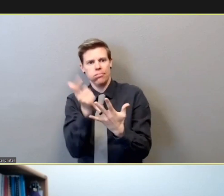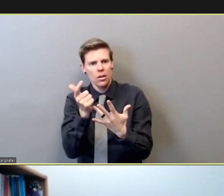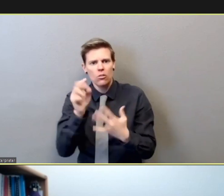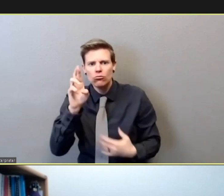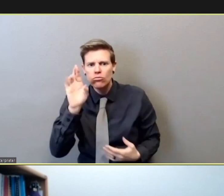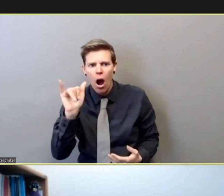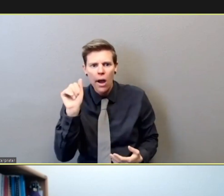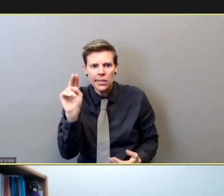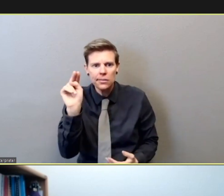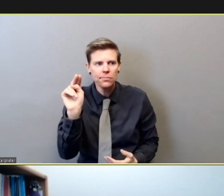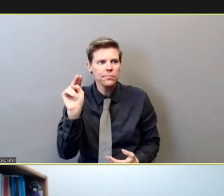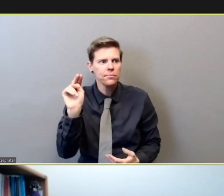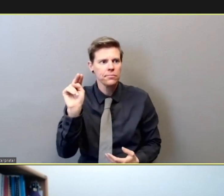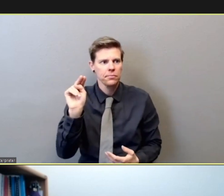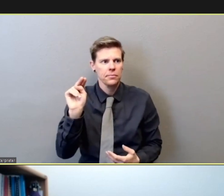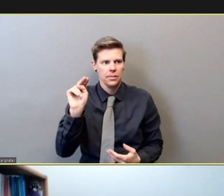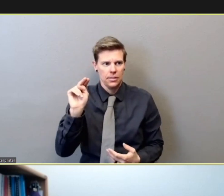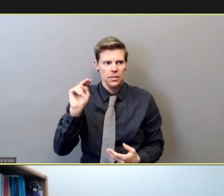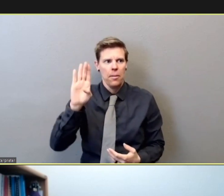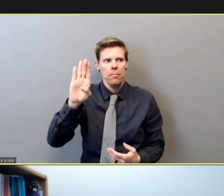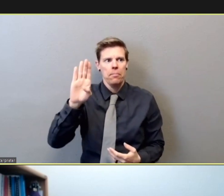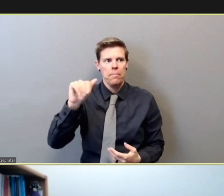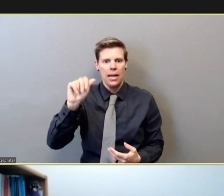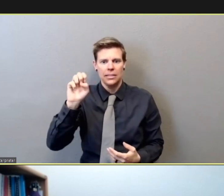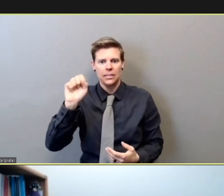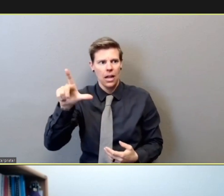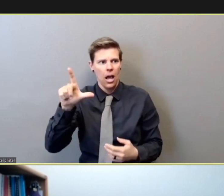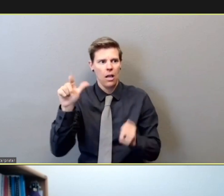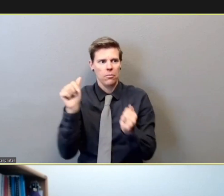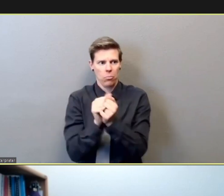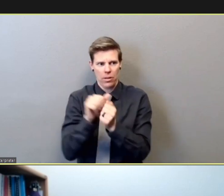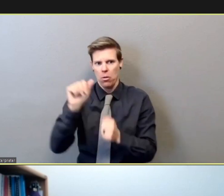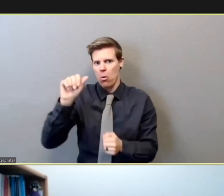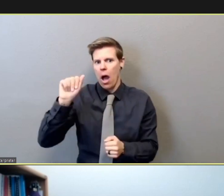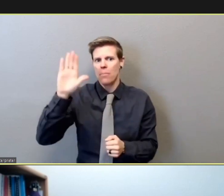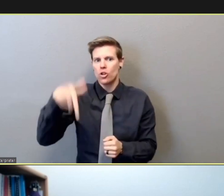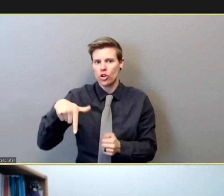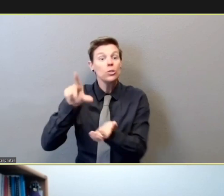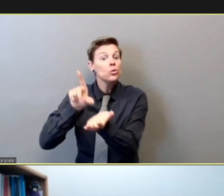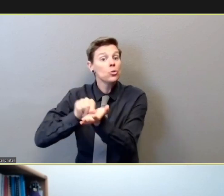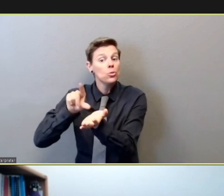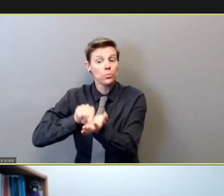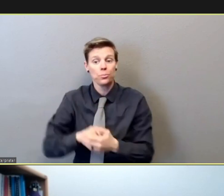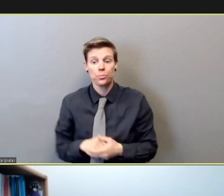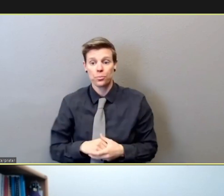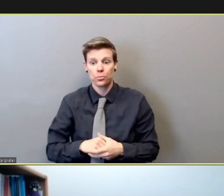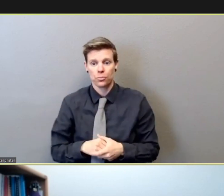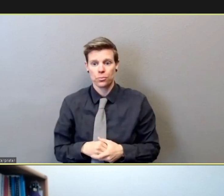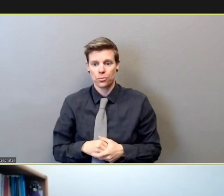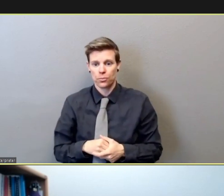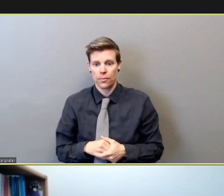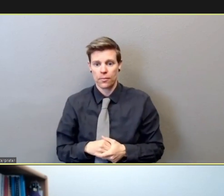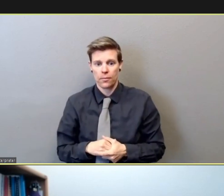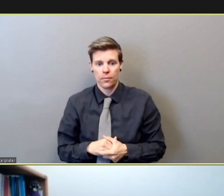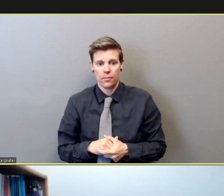Patel with the Journal. Go ahead and ask your question, please.